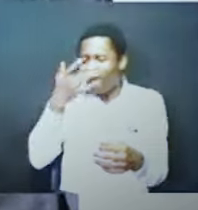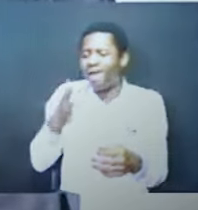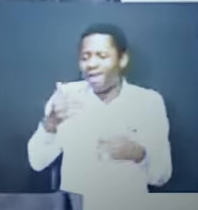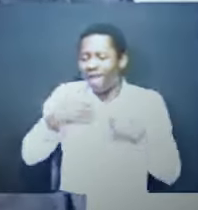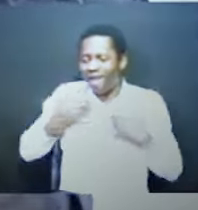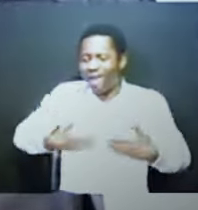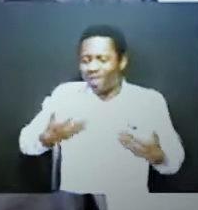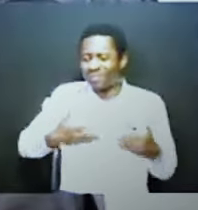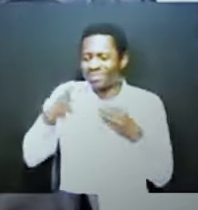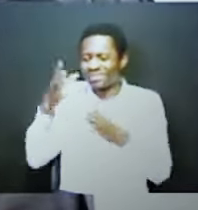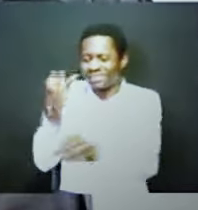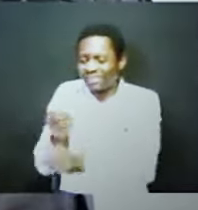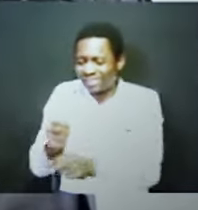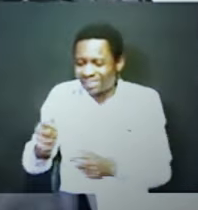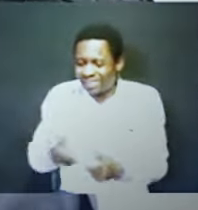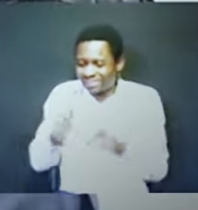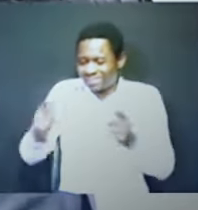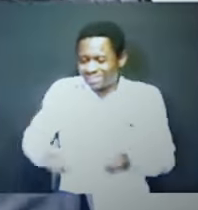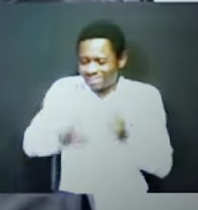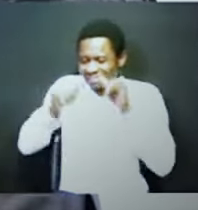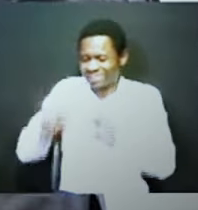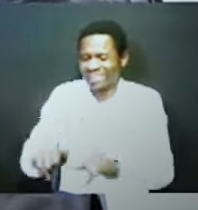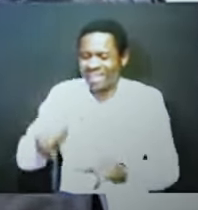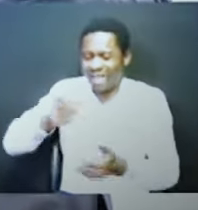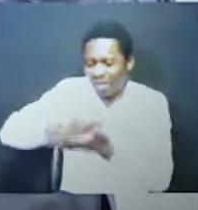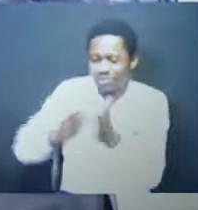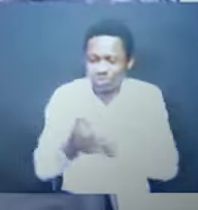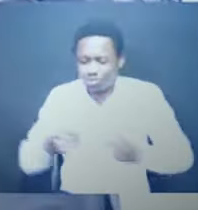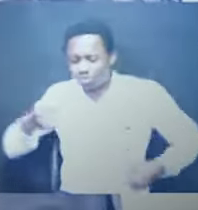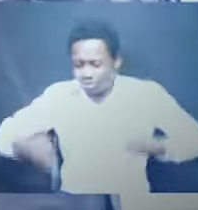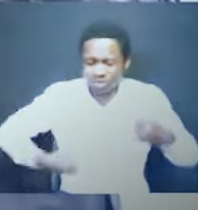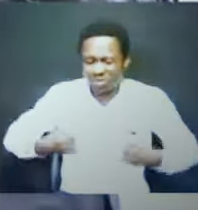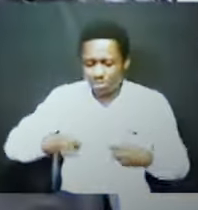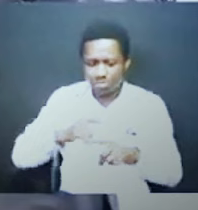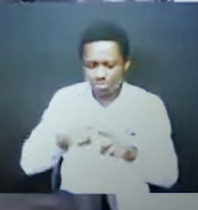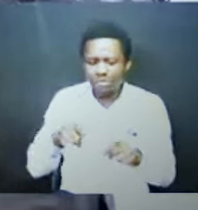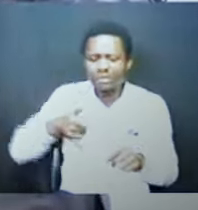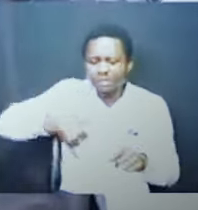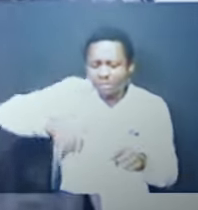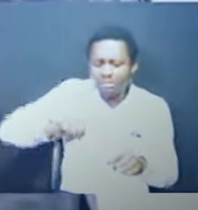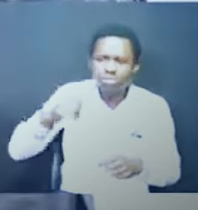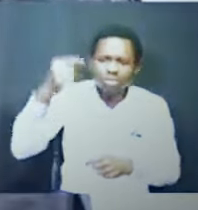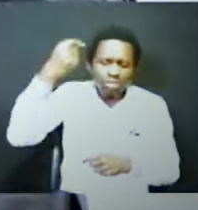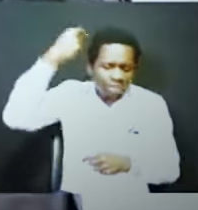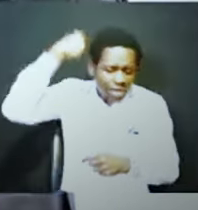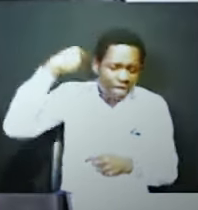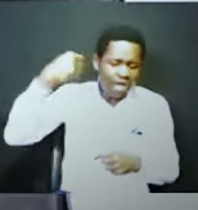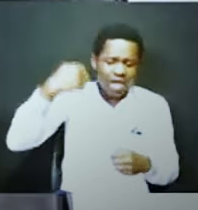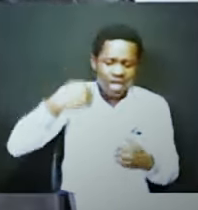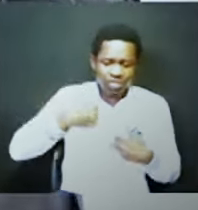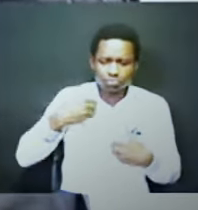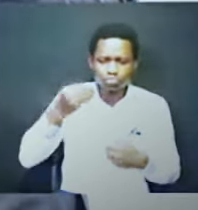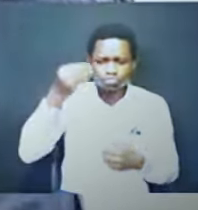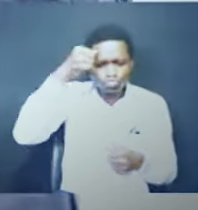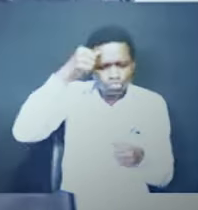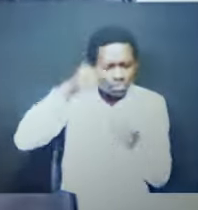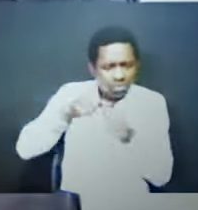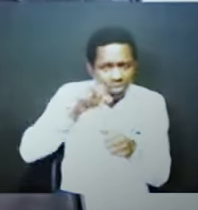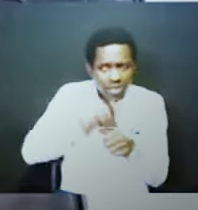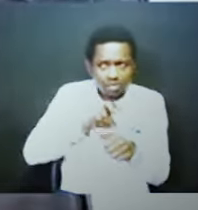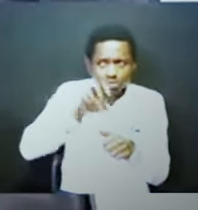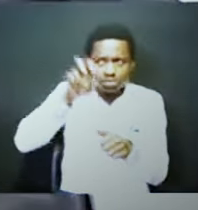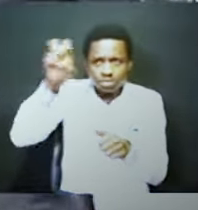him like a stranger. Joseph said, Gideon, or the choir of hope war, watch us as no so, say on an affair, dear